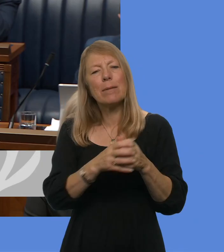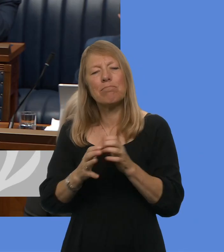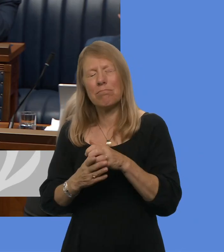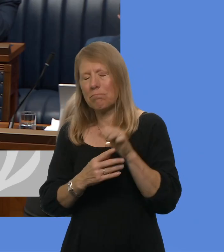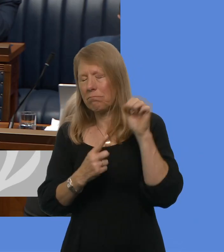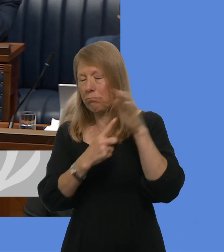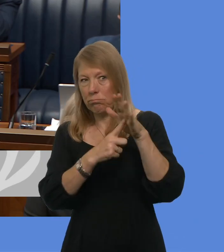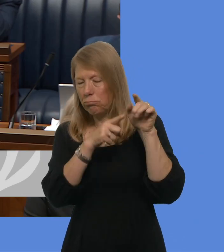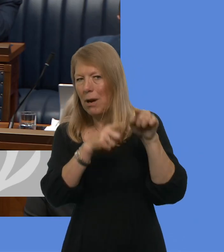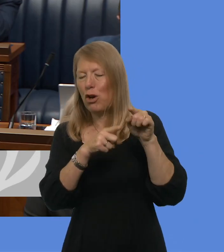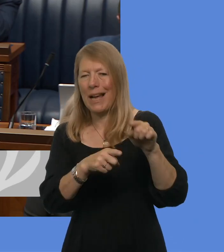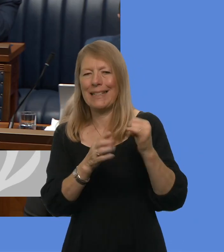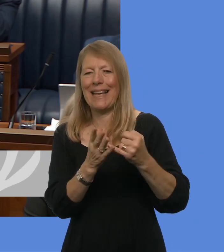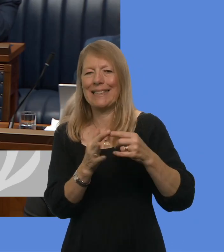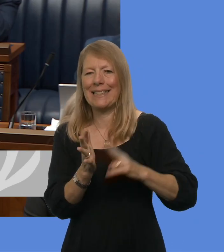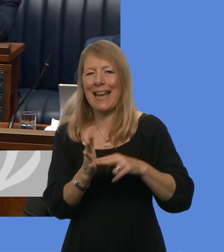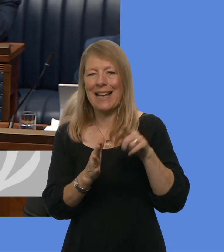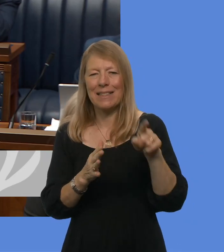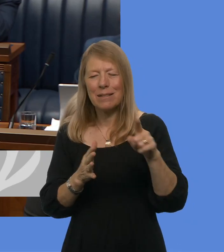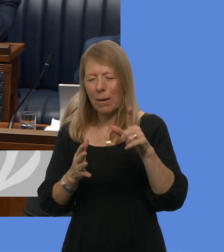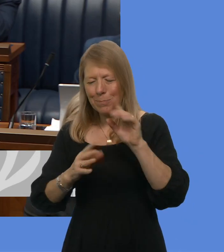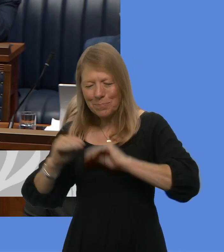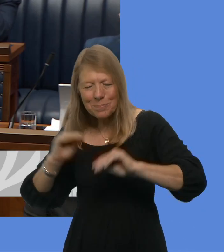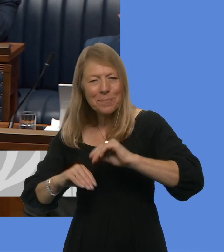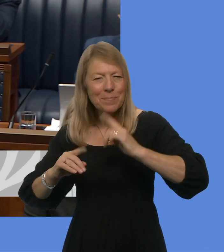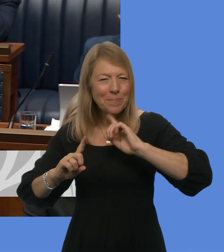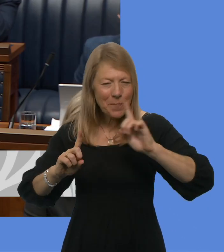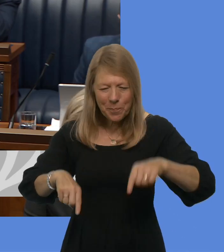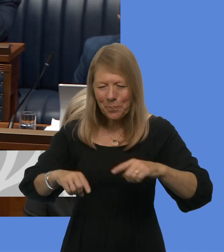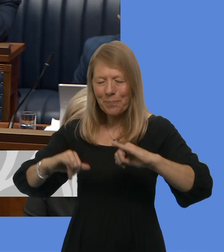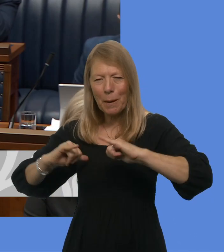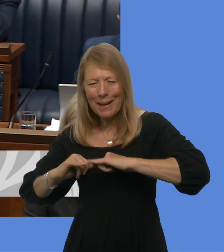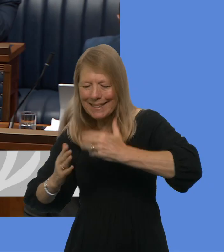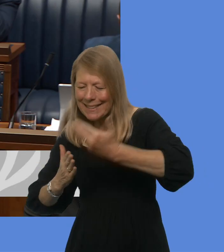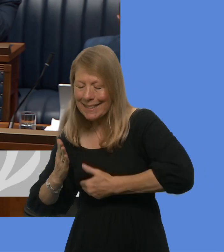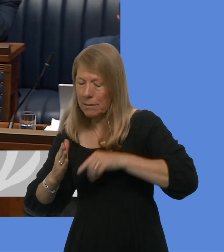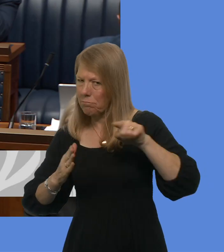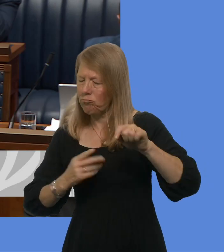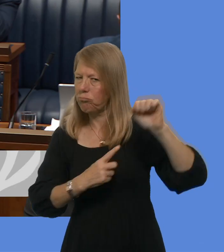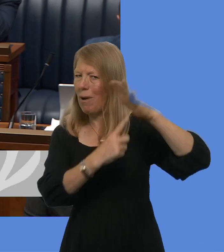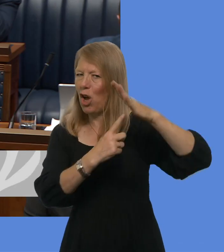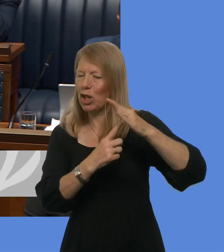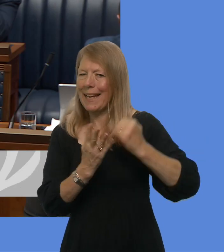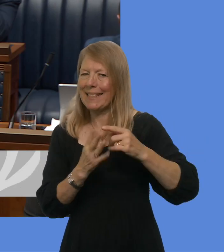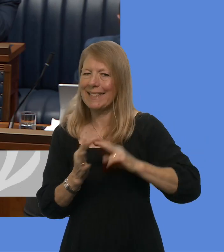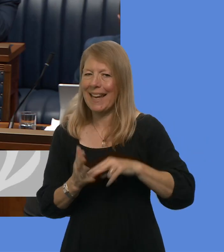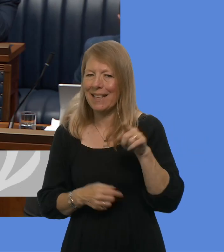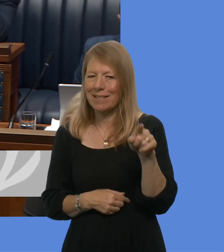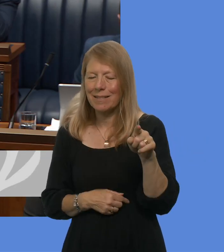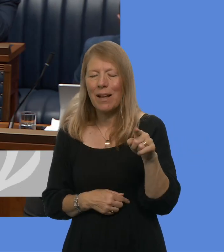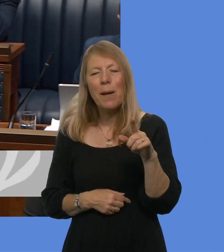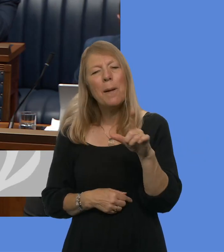relevant procurement, business cases, feasibility studies, and it is the reason why other